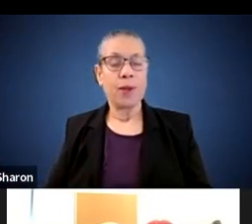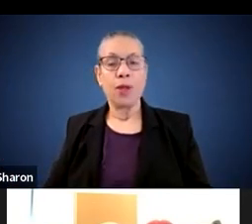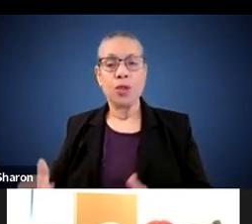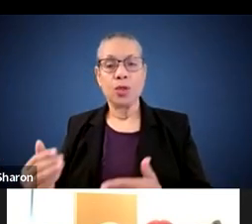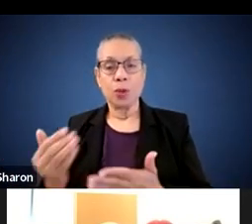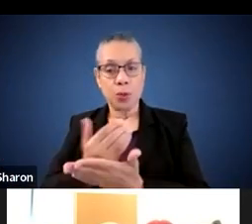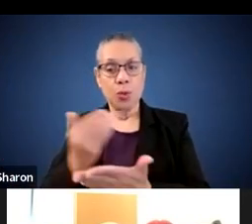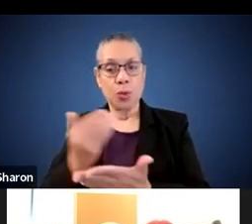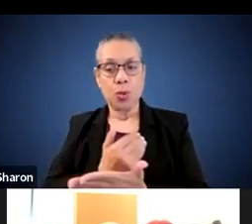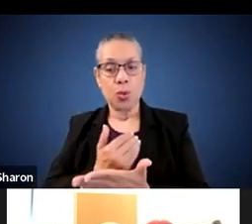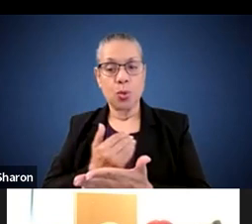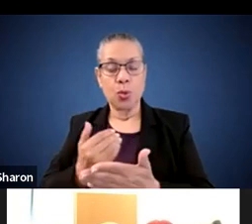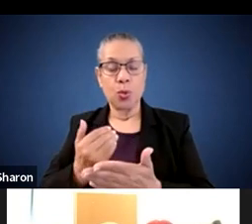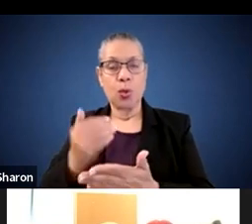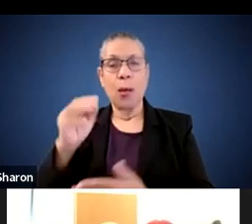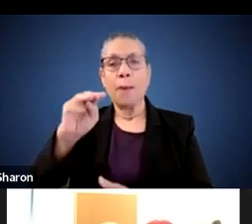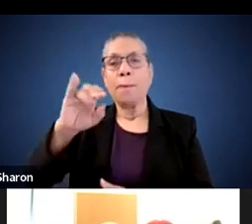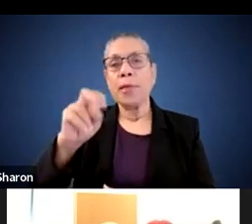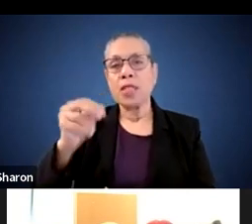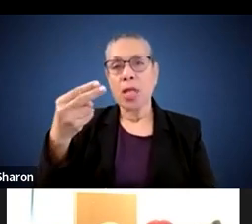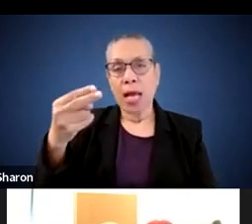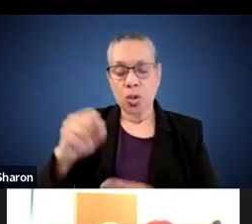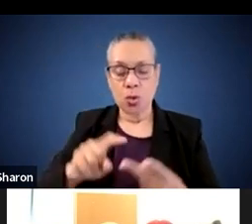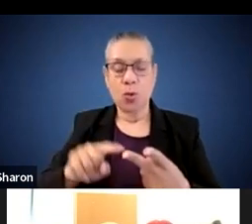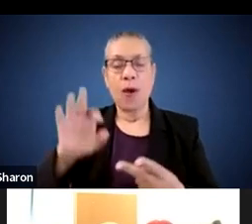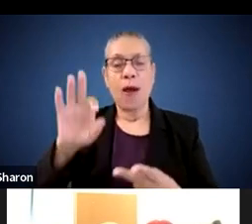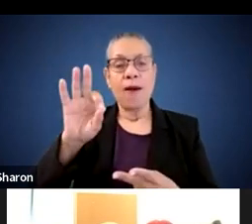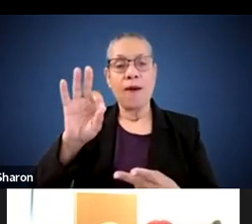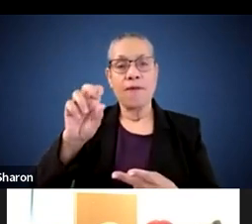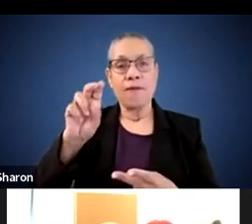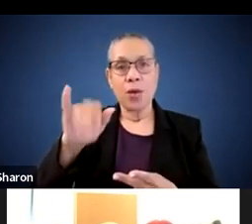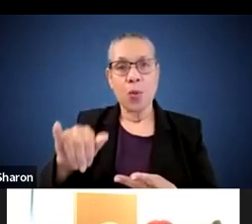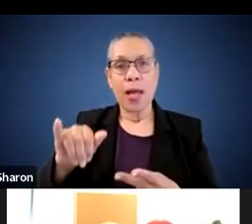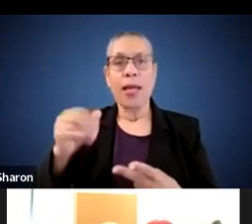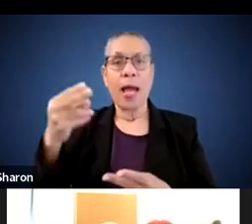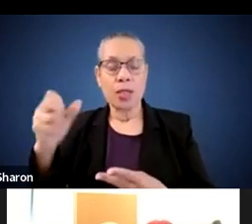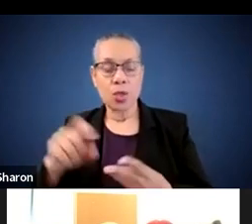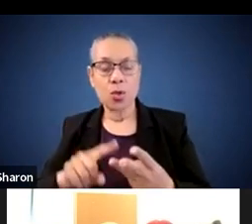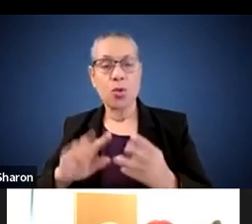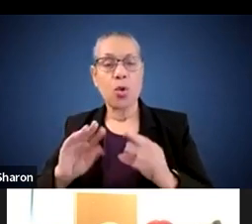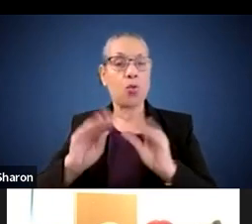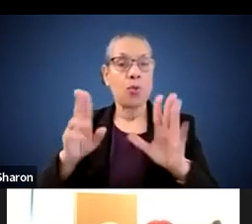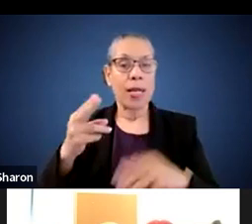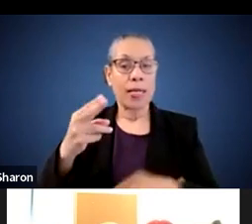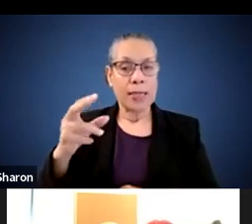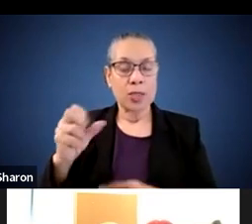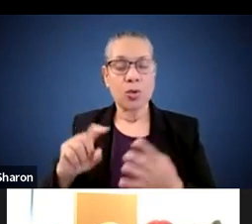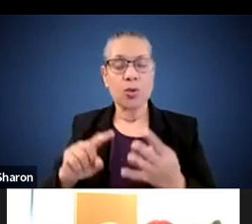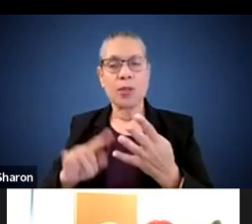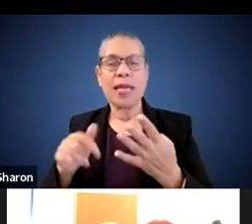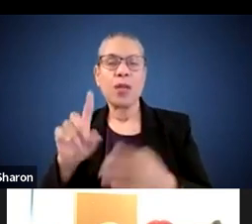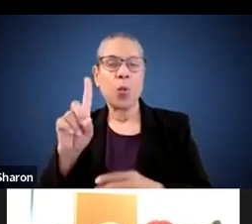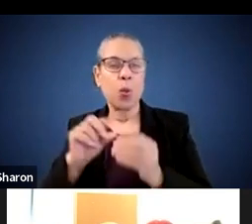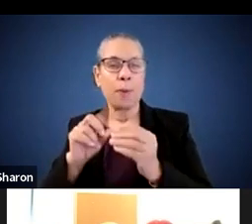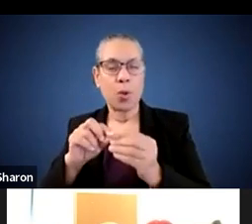at uh new mission High School Fenway High School Boston Community Leadership Academy in Brighton High School um so those Investments